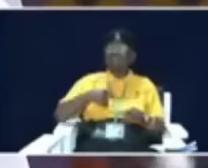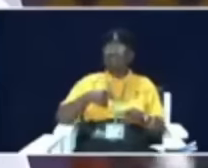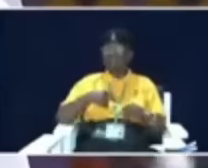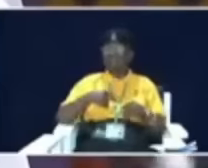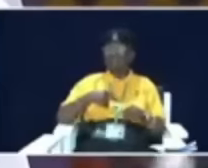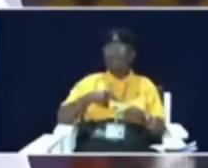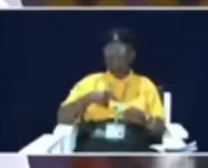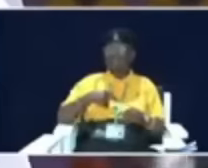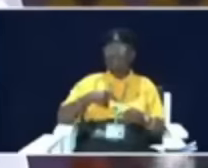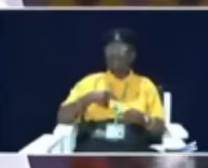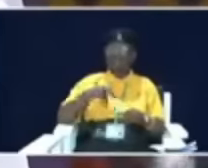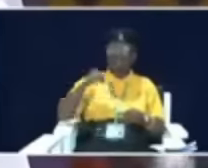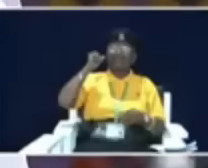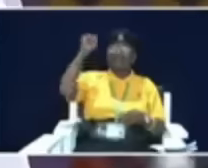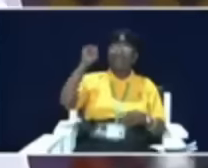His leg was shaking.